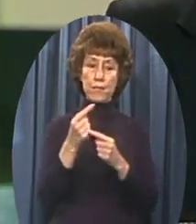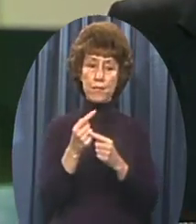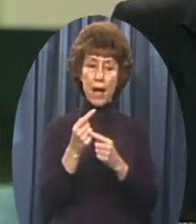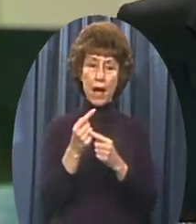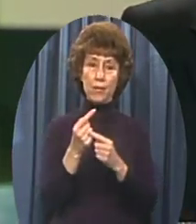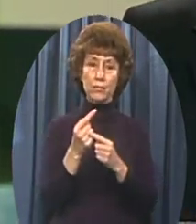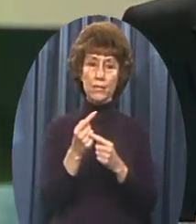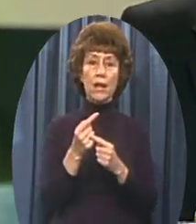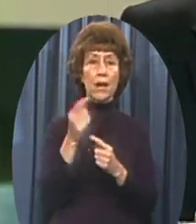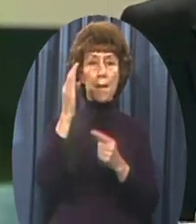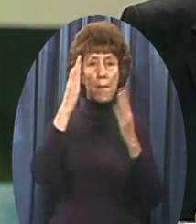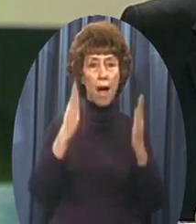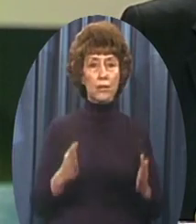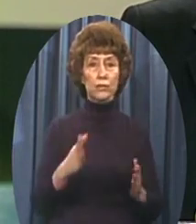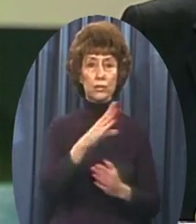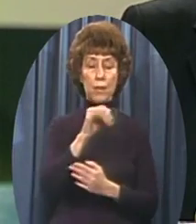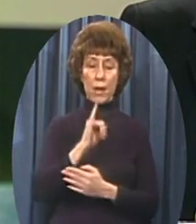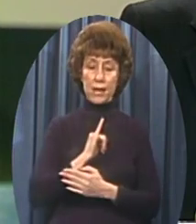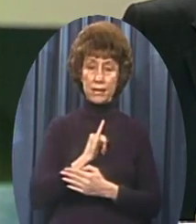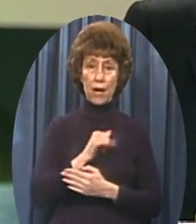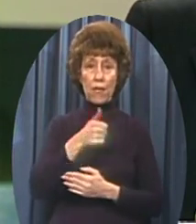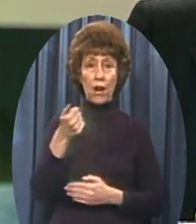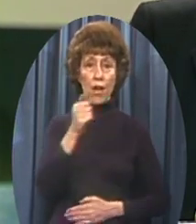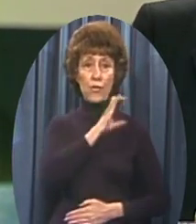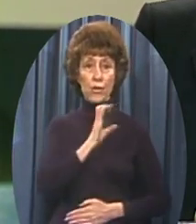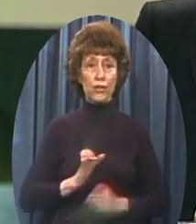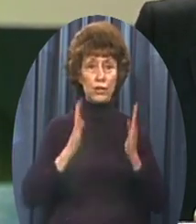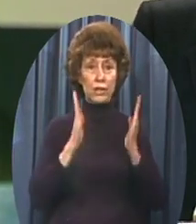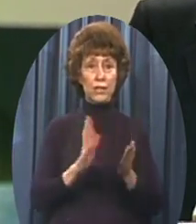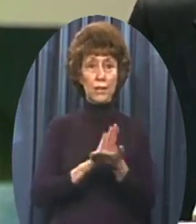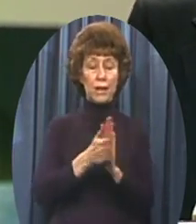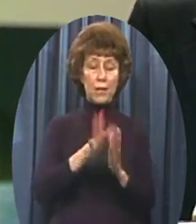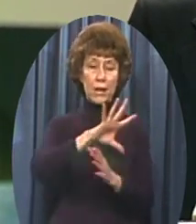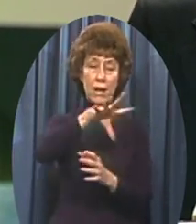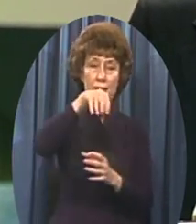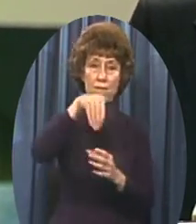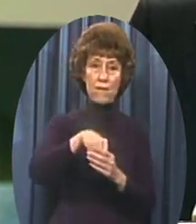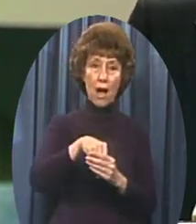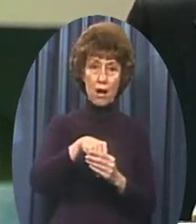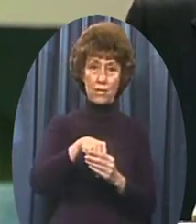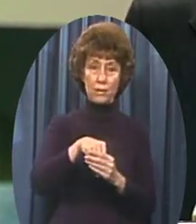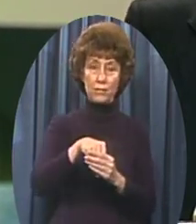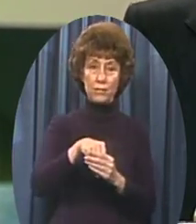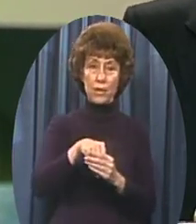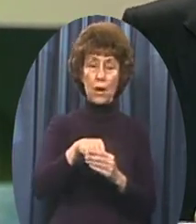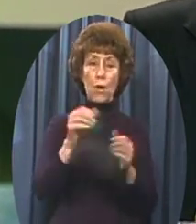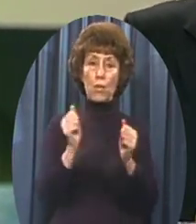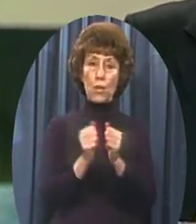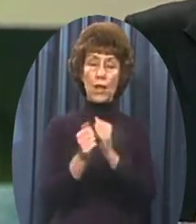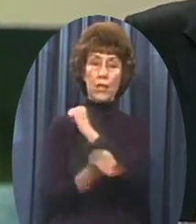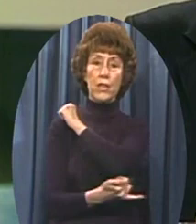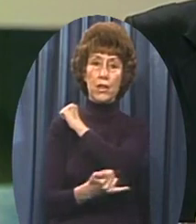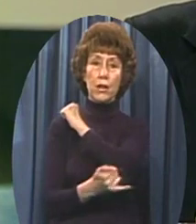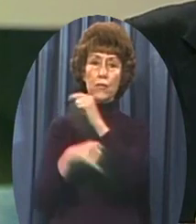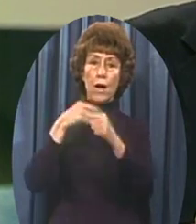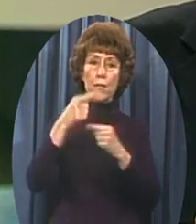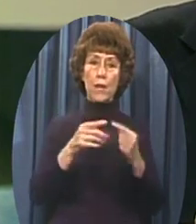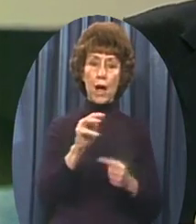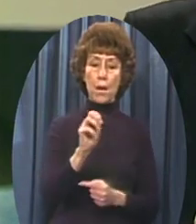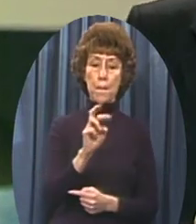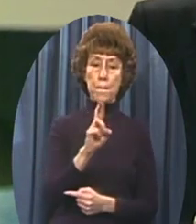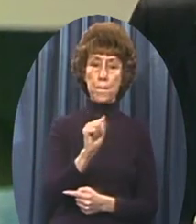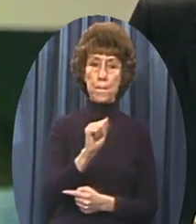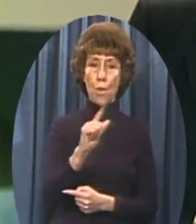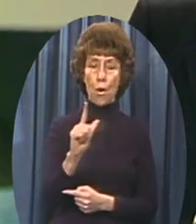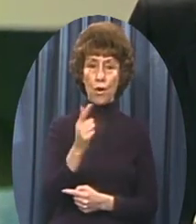nation back to moral sanity. I've preached long and hard on the moral issues, preaching against abortion, trying